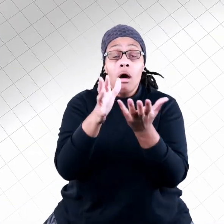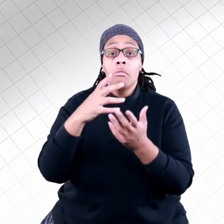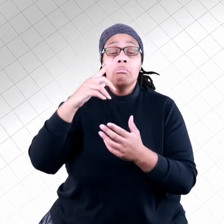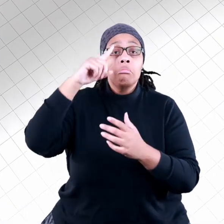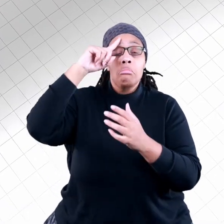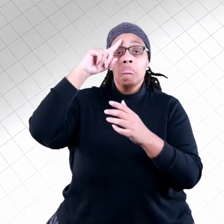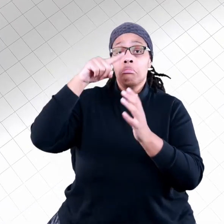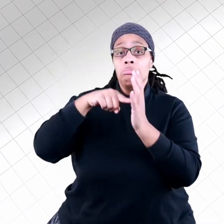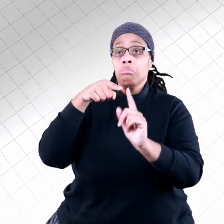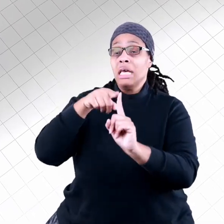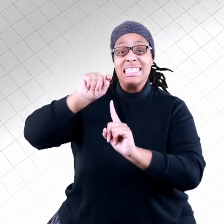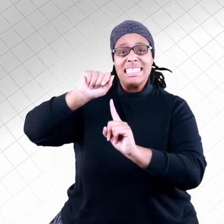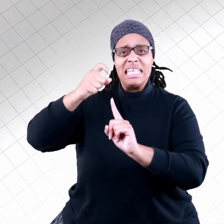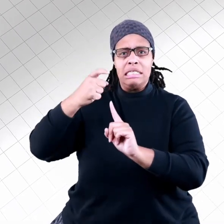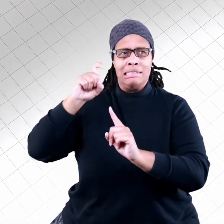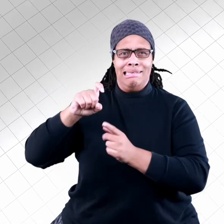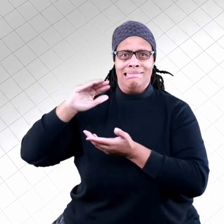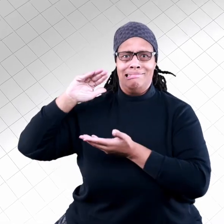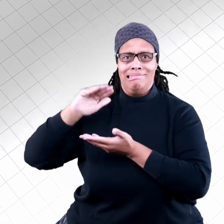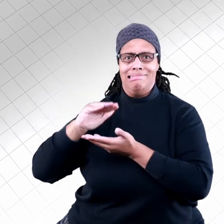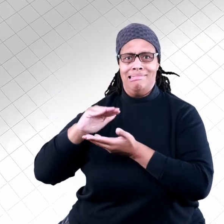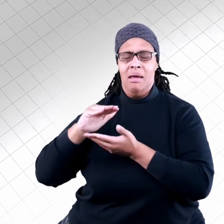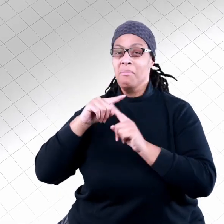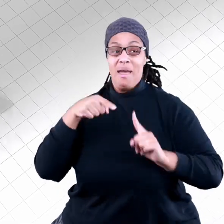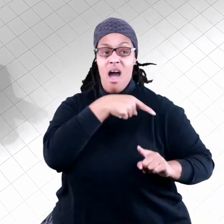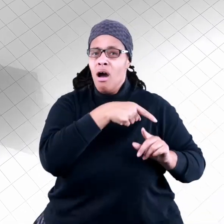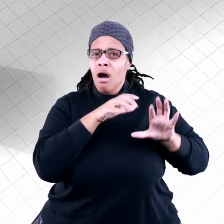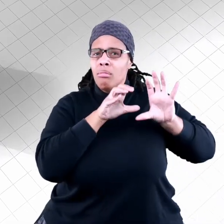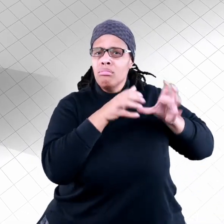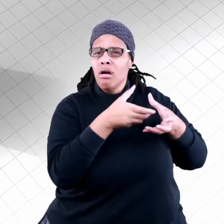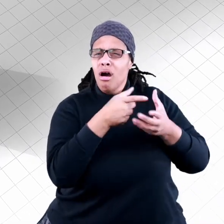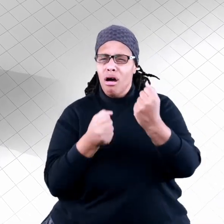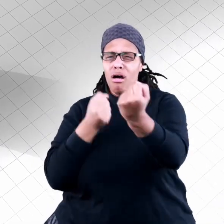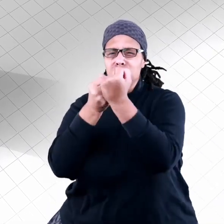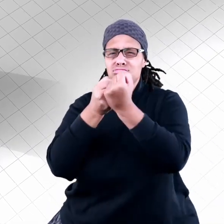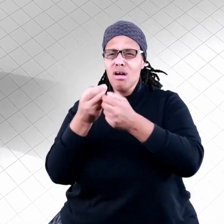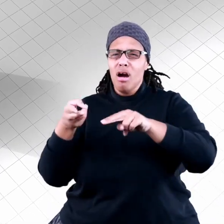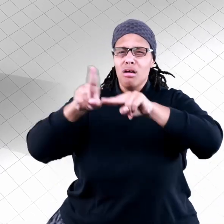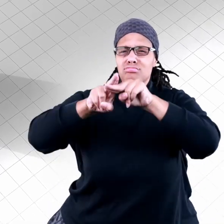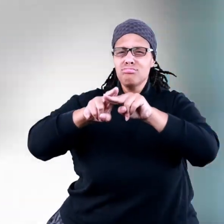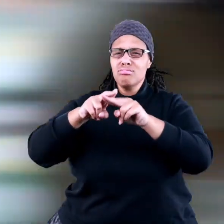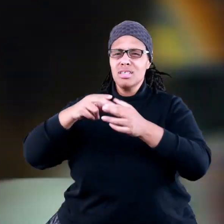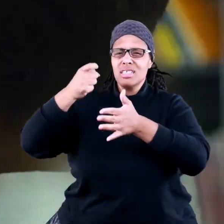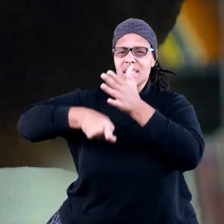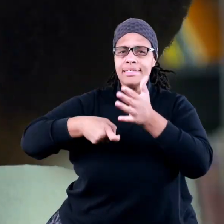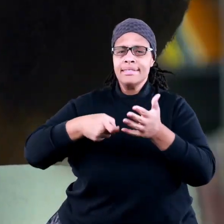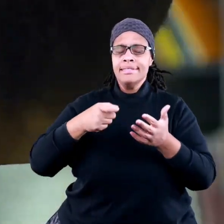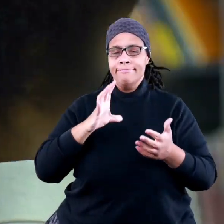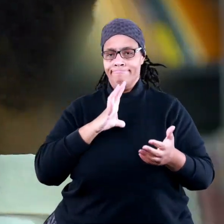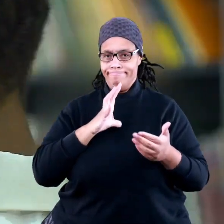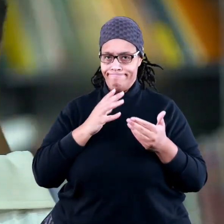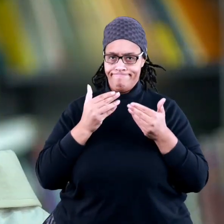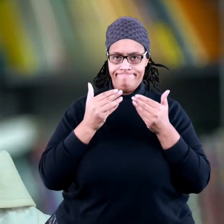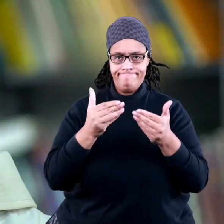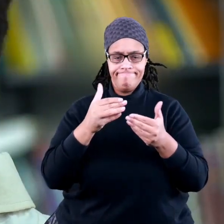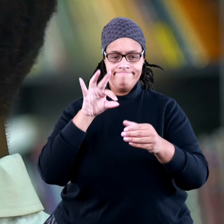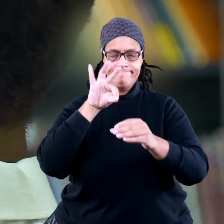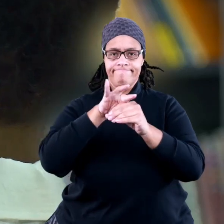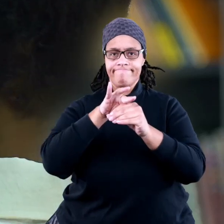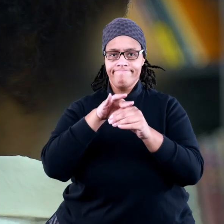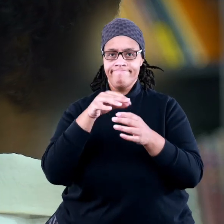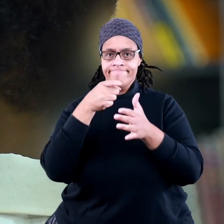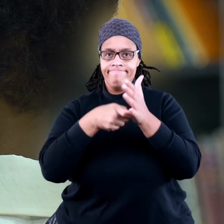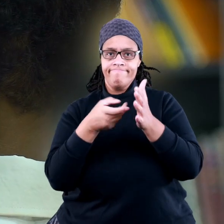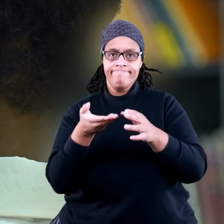might be someone who believes that we should lower taxes, but their party supports higher taxes, so they might vote to raise taxes